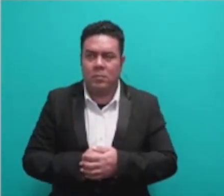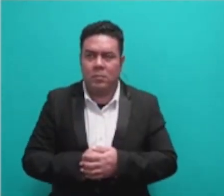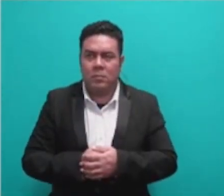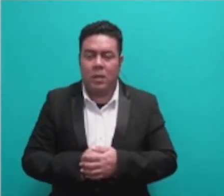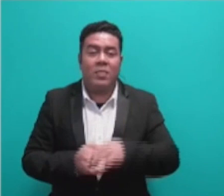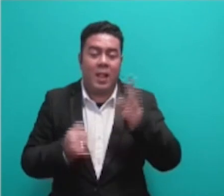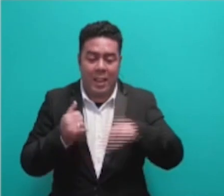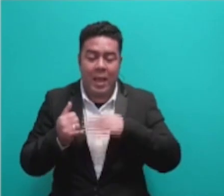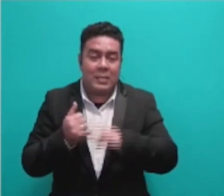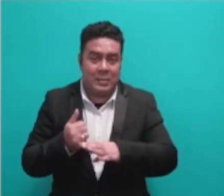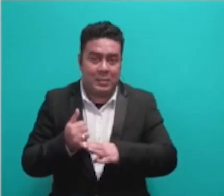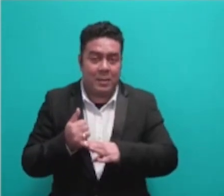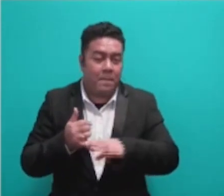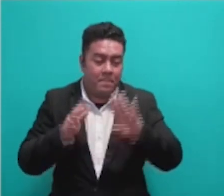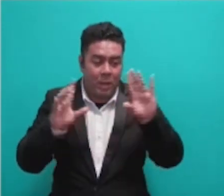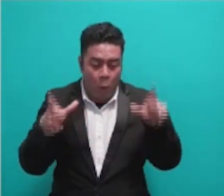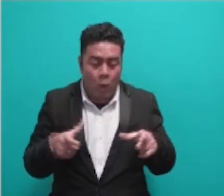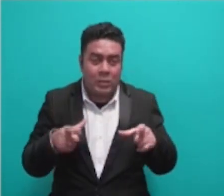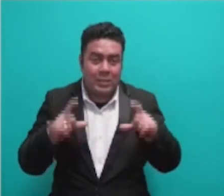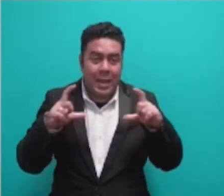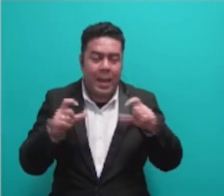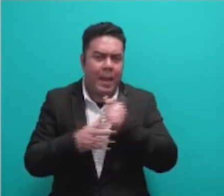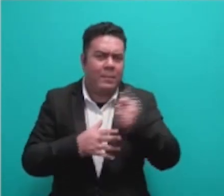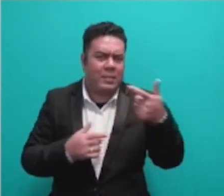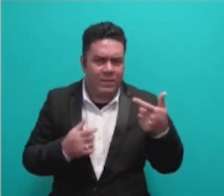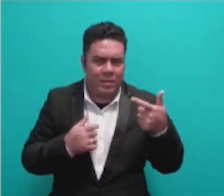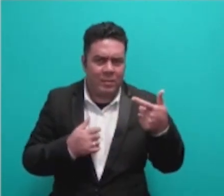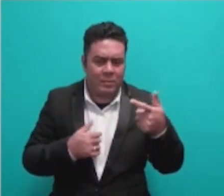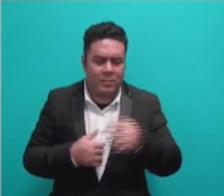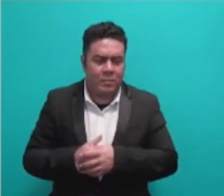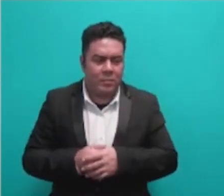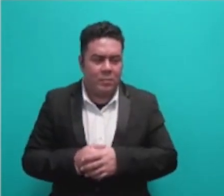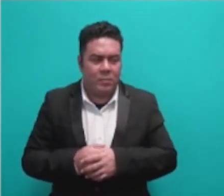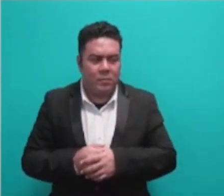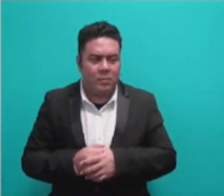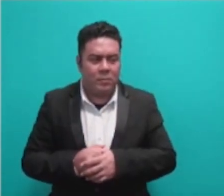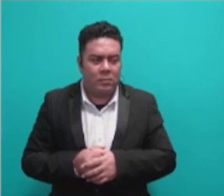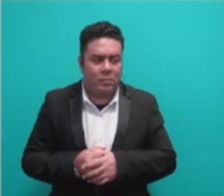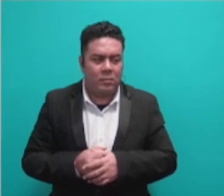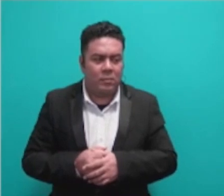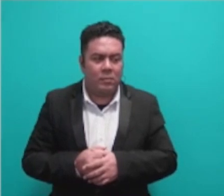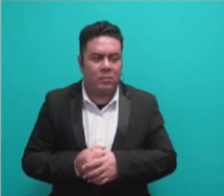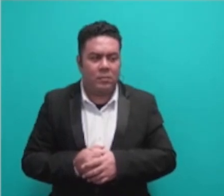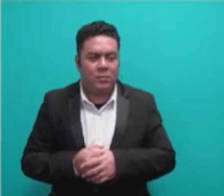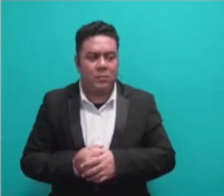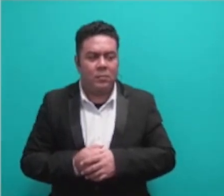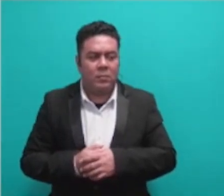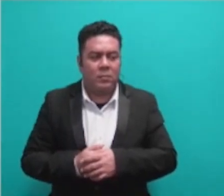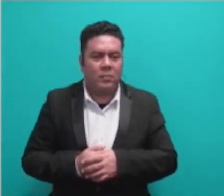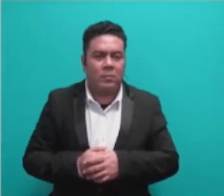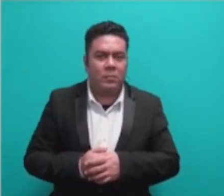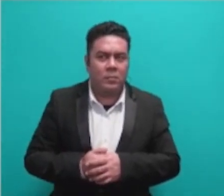The last part is the clause number 7. Clause number 7, the bill says that it's just consequential